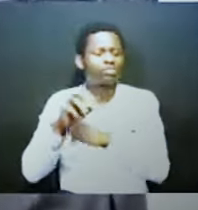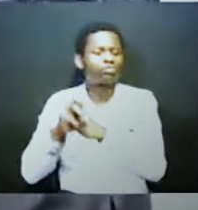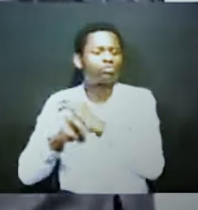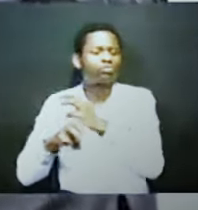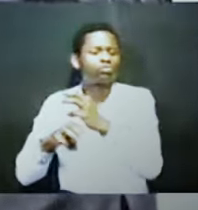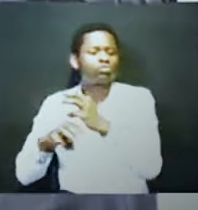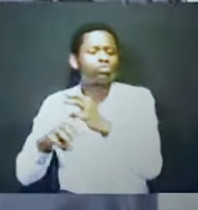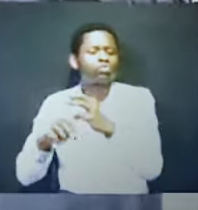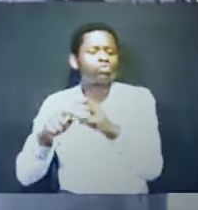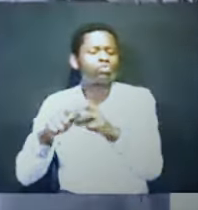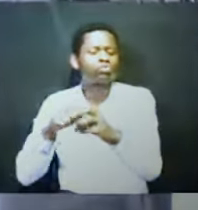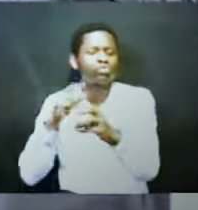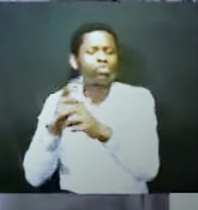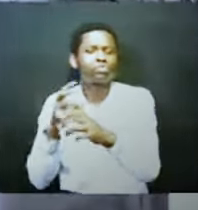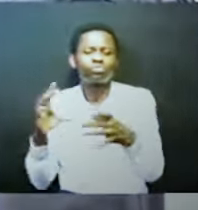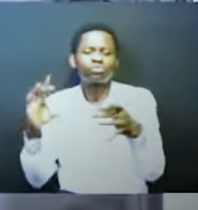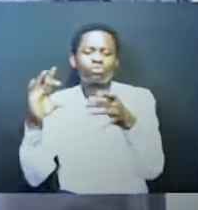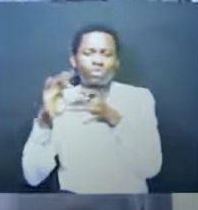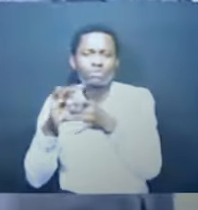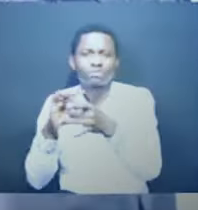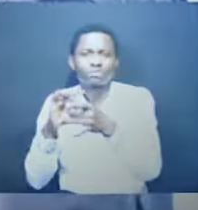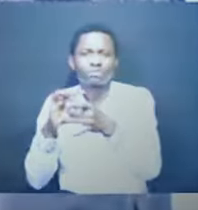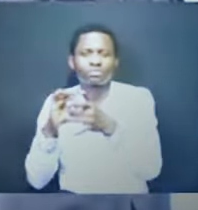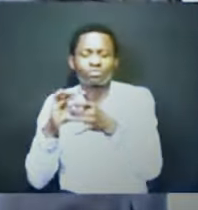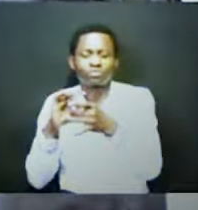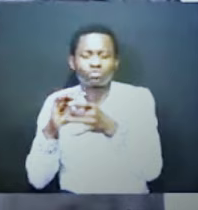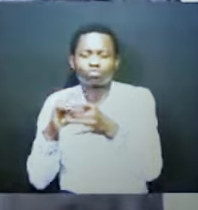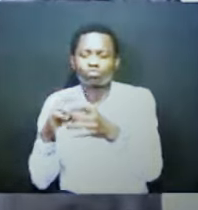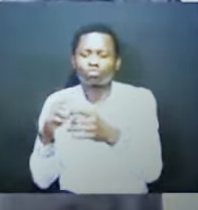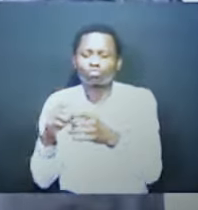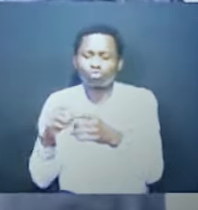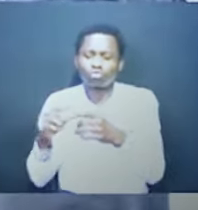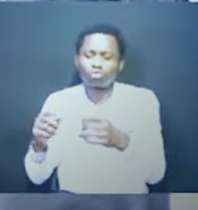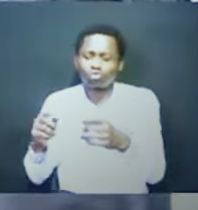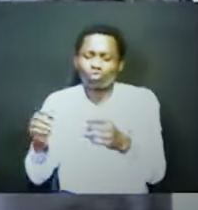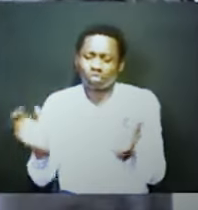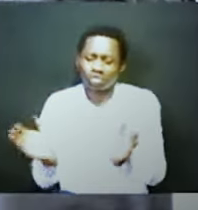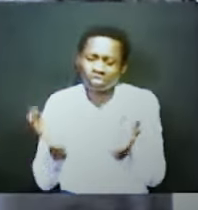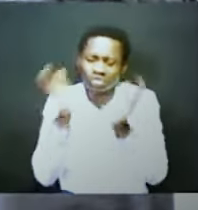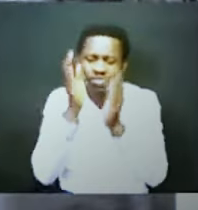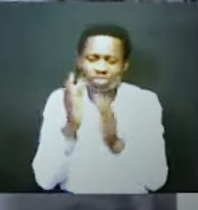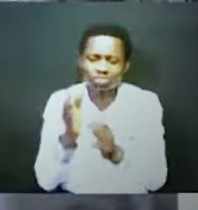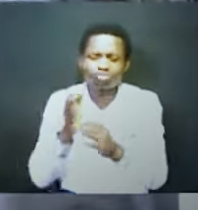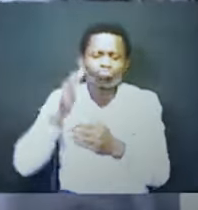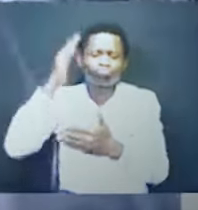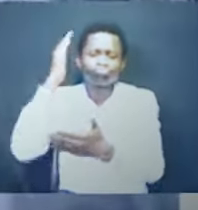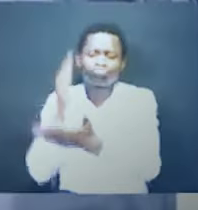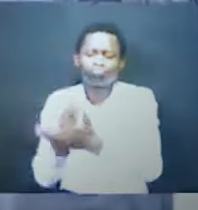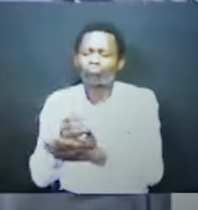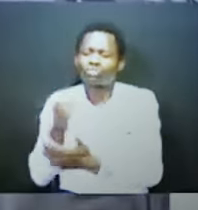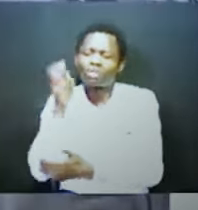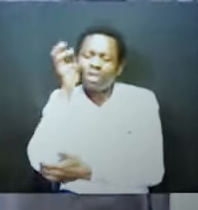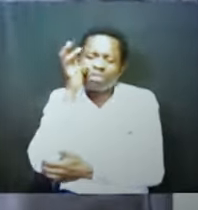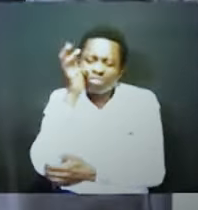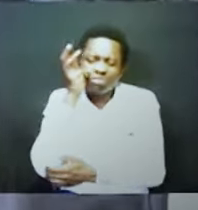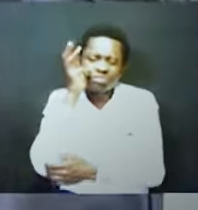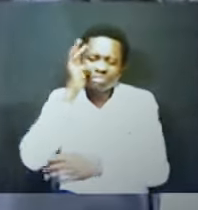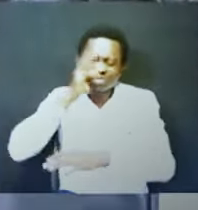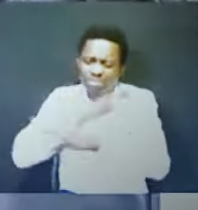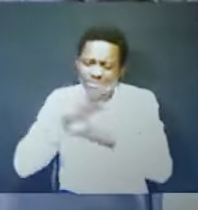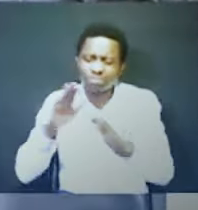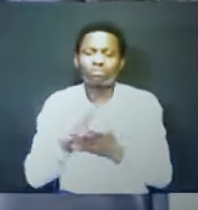temperance movement to promote total abstinence from alcoholic beverage.